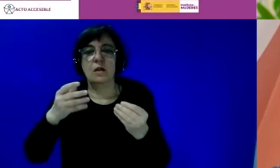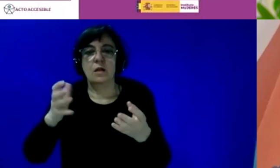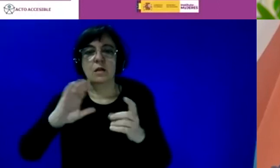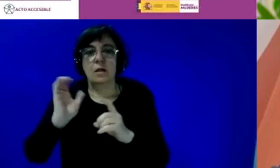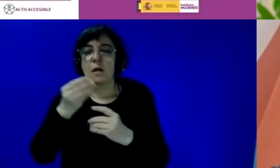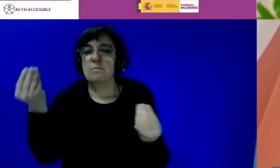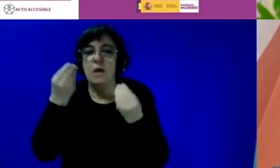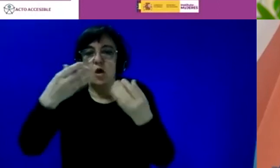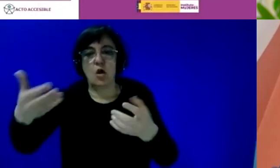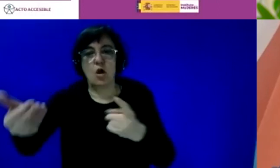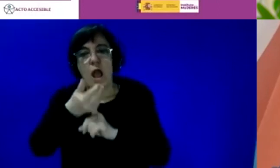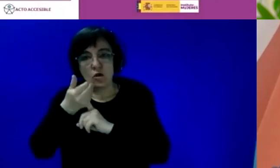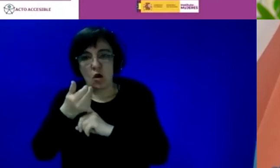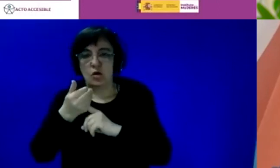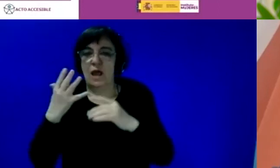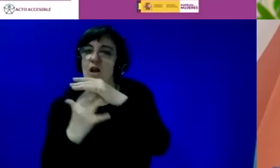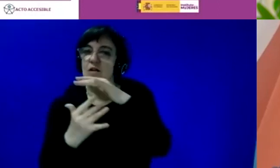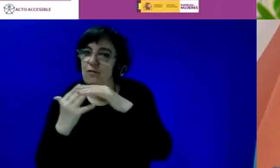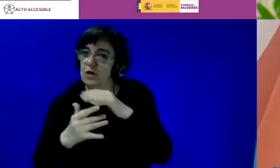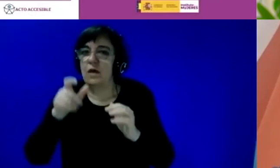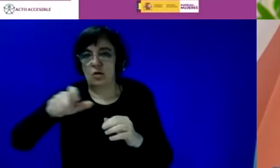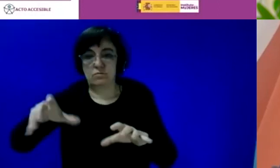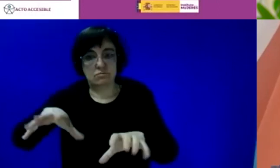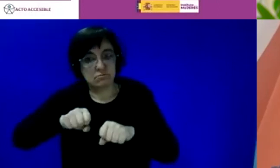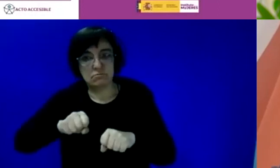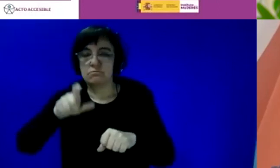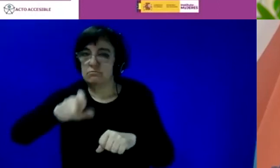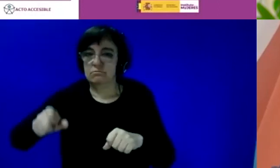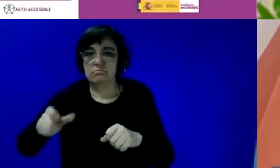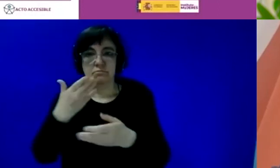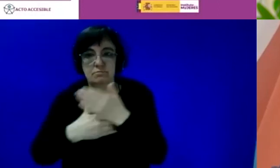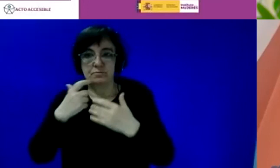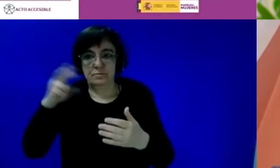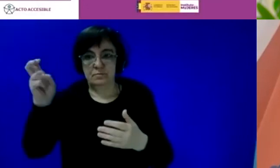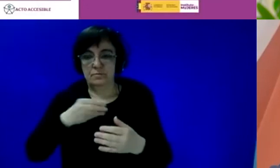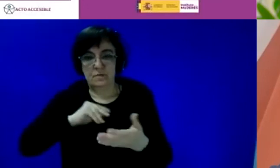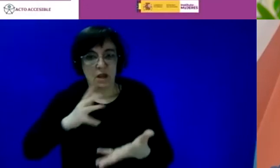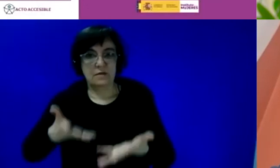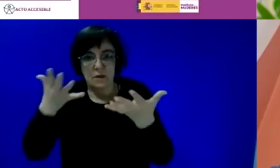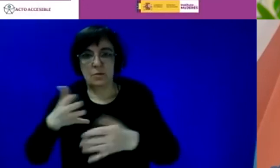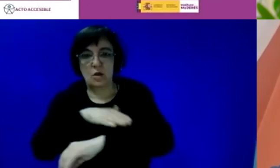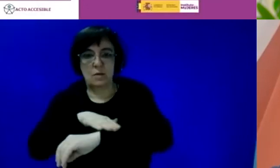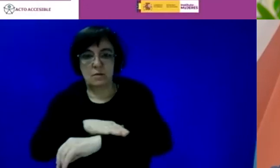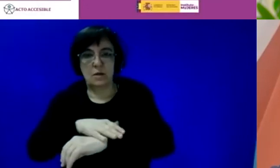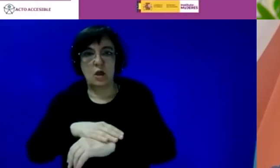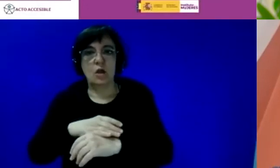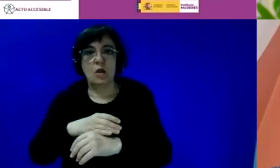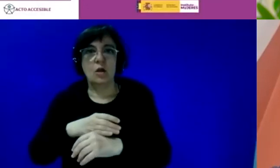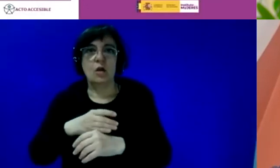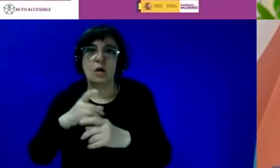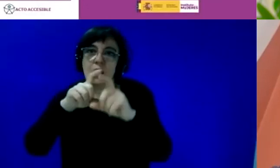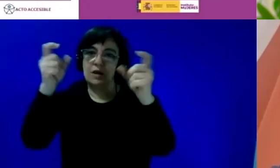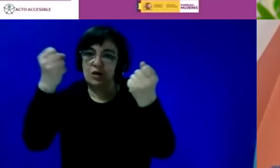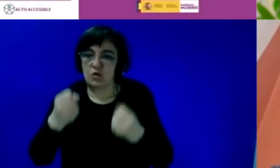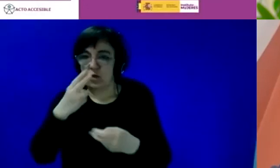outset has been working very hard to ensure the best possible reception for refugees with disabilities. You